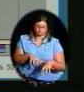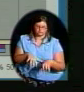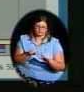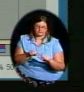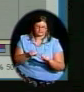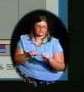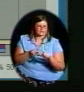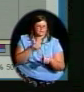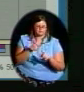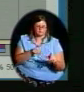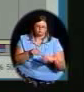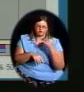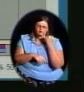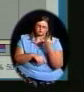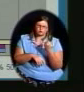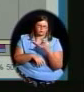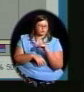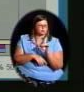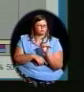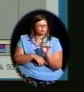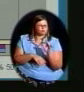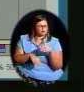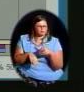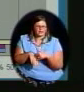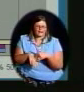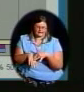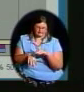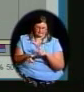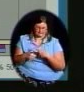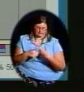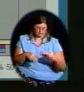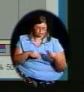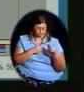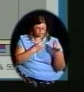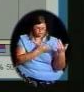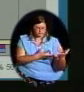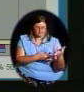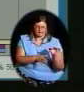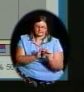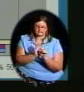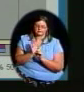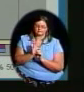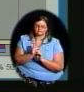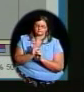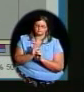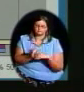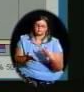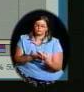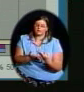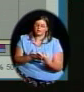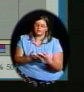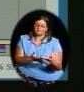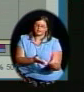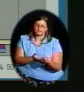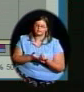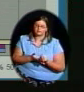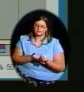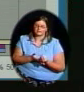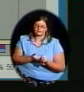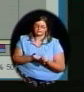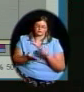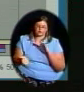get a benchmark of where we're at, and we share that back to the state. Well, that funding that we get compared